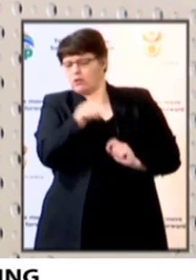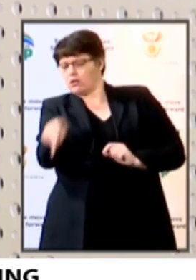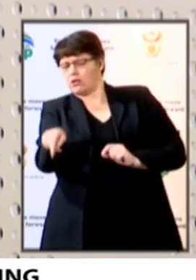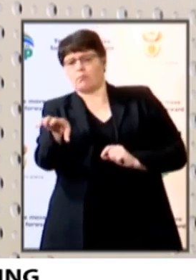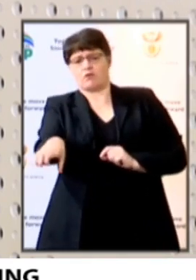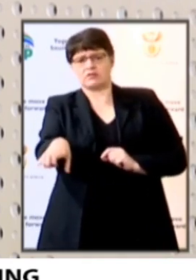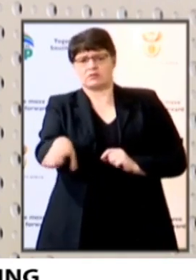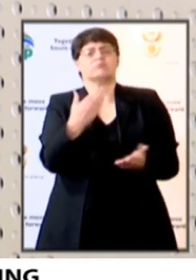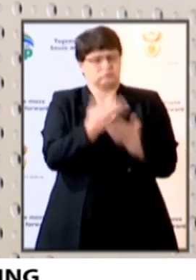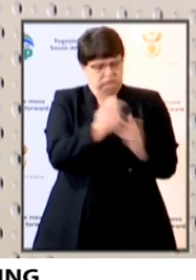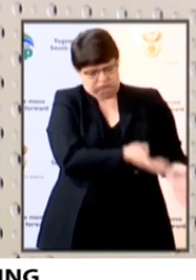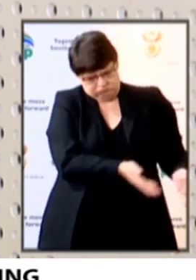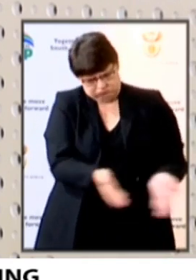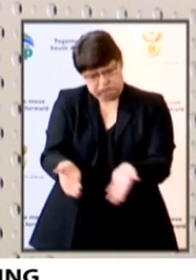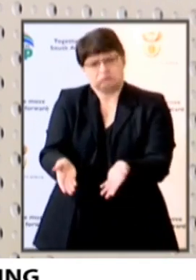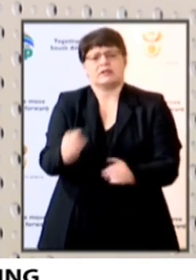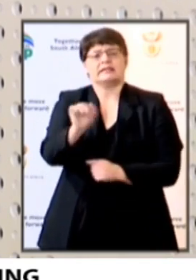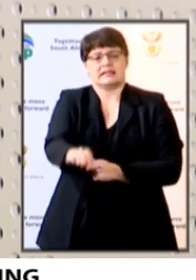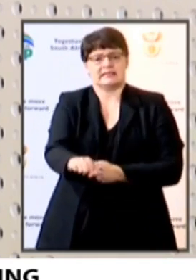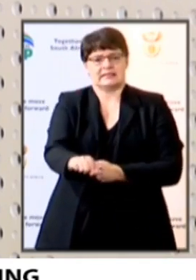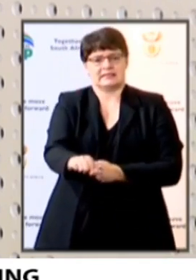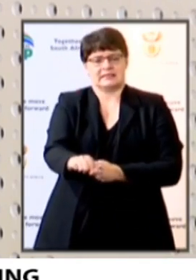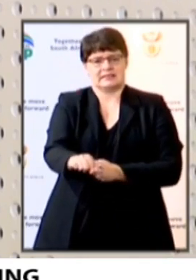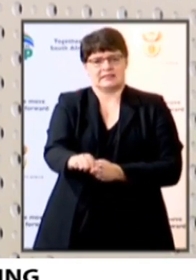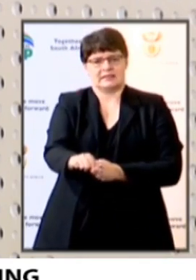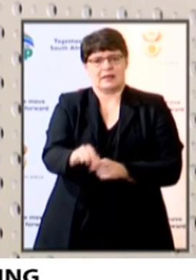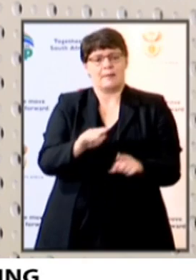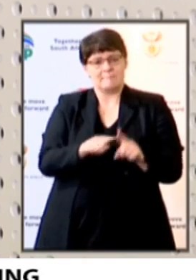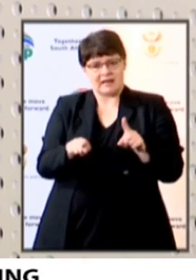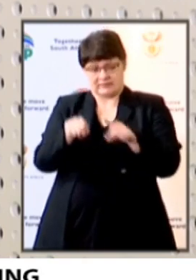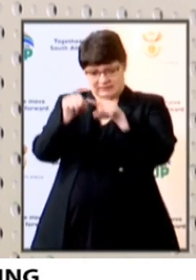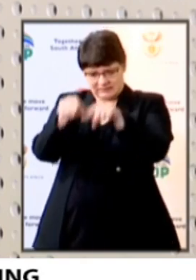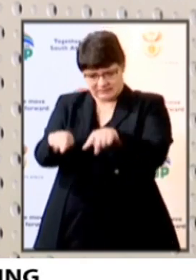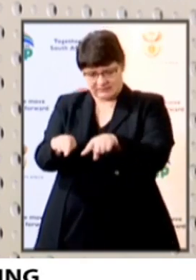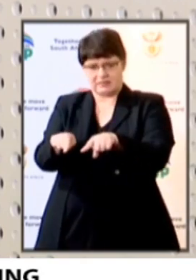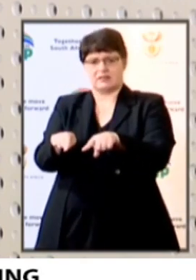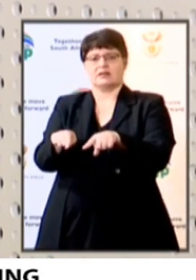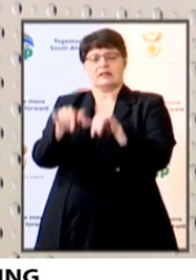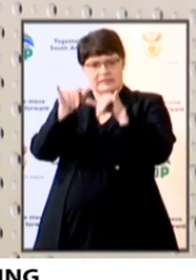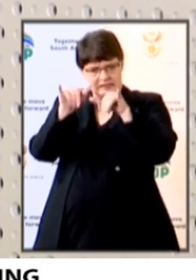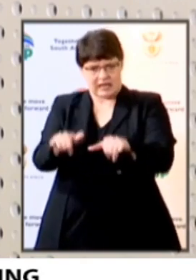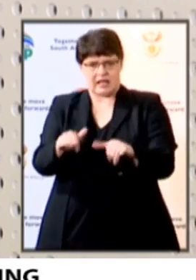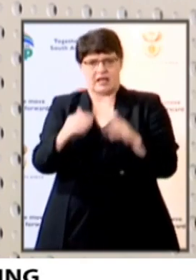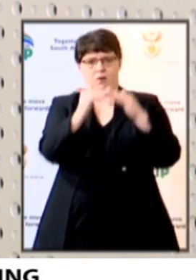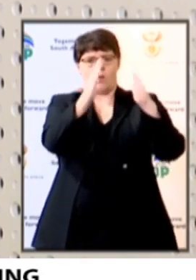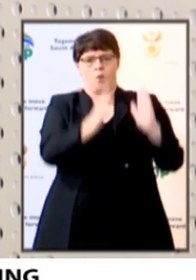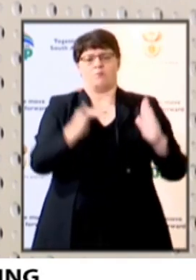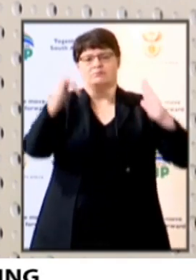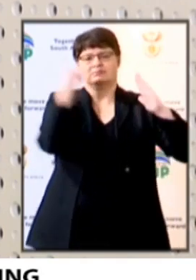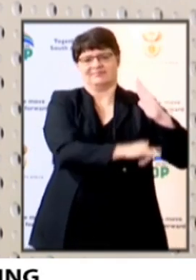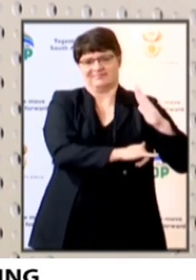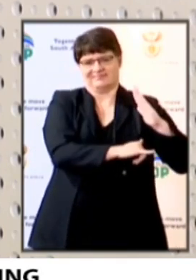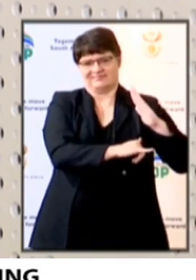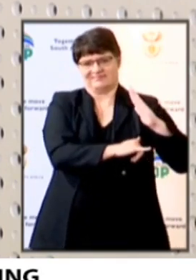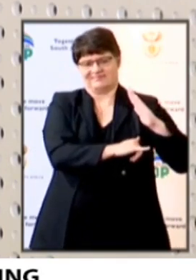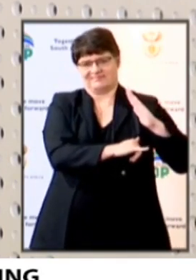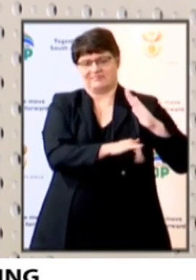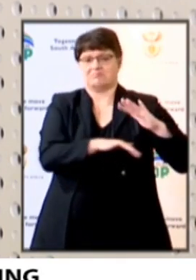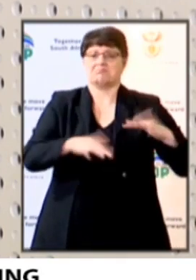where you are. You remain at home, except if you are going to work or you are going